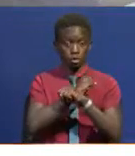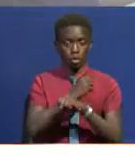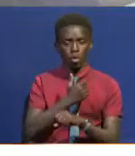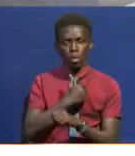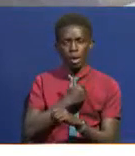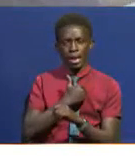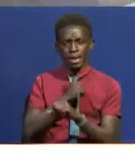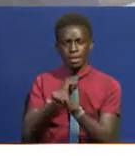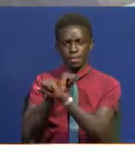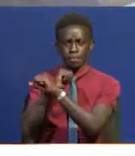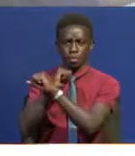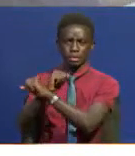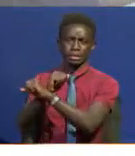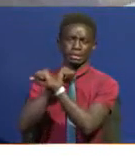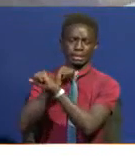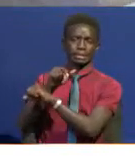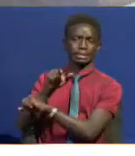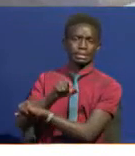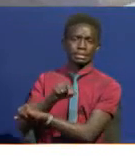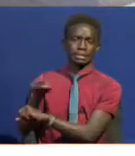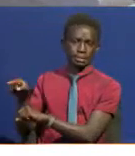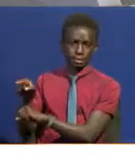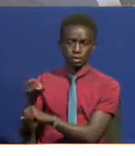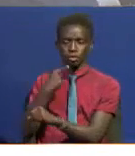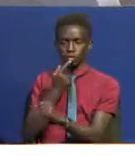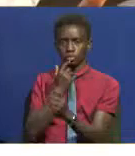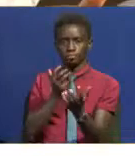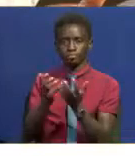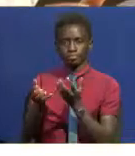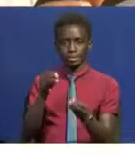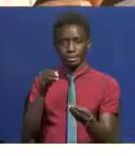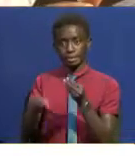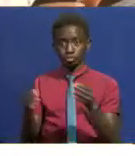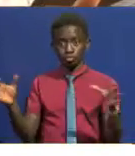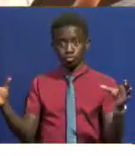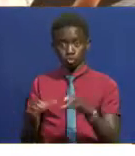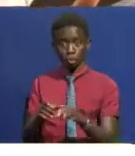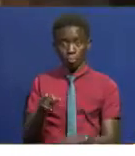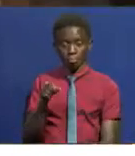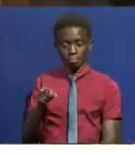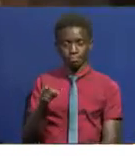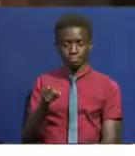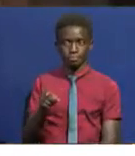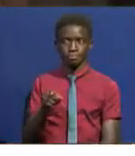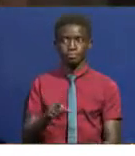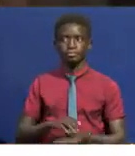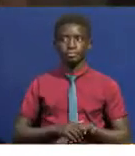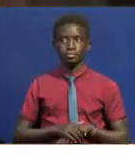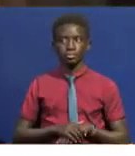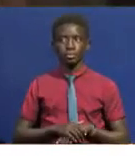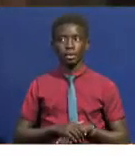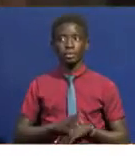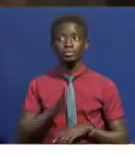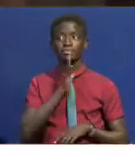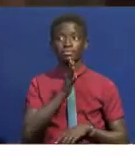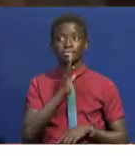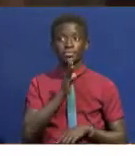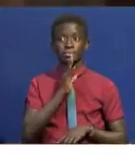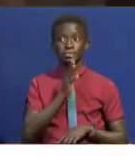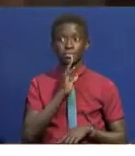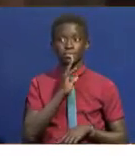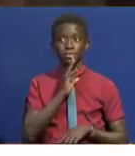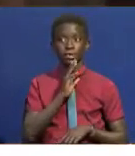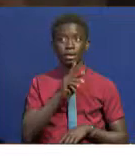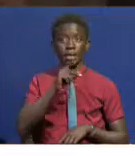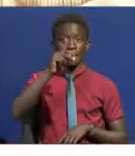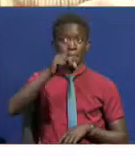tax waivers in the current harsh economic times. Speaking at a stakeholders meeting in Naivasha, the Principal Secretary Joseph